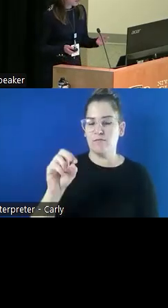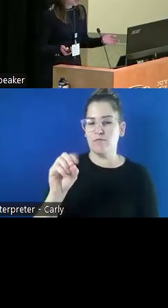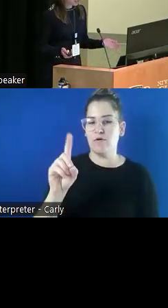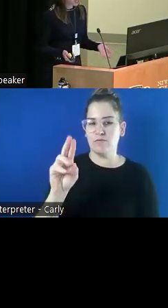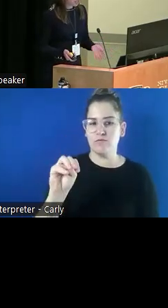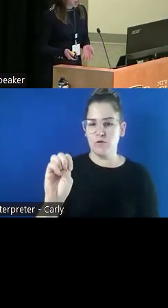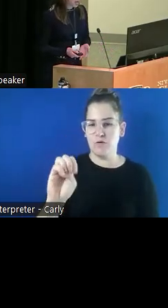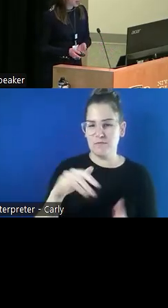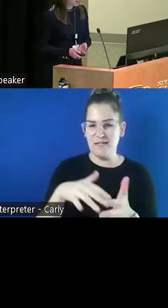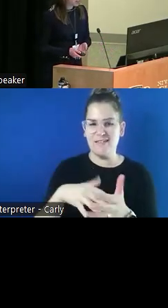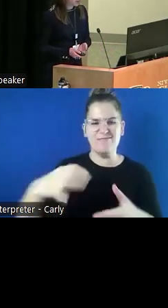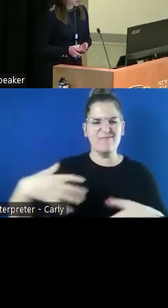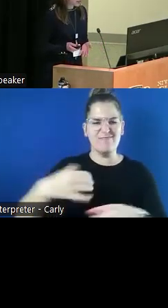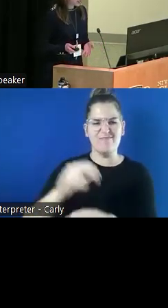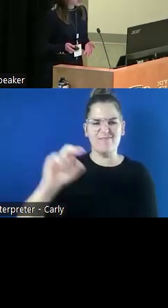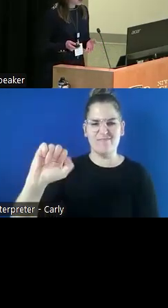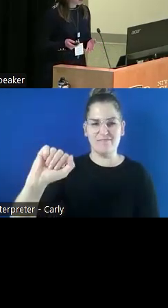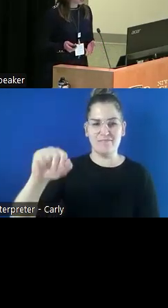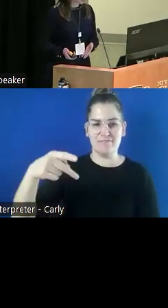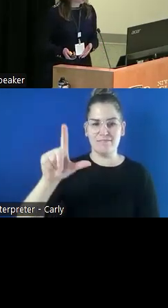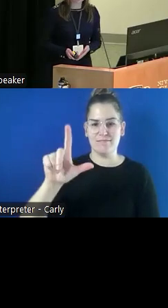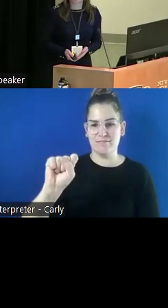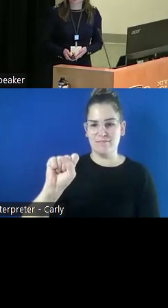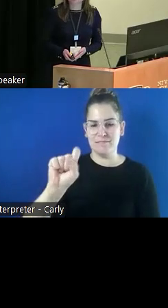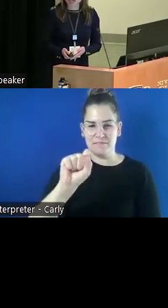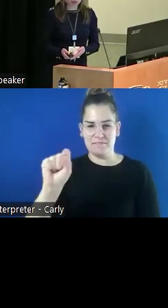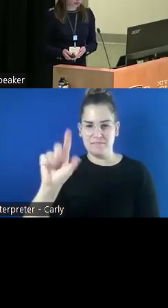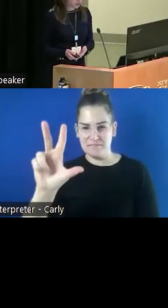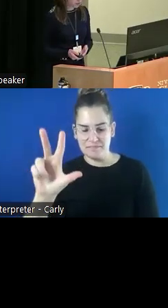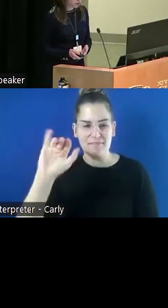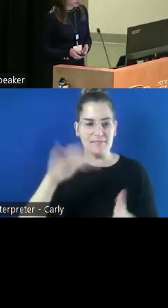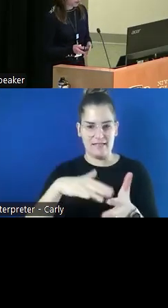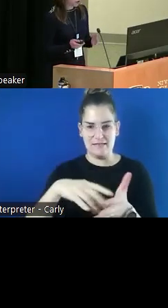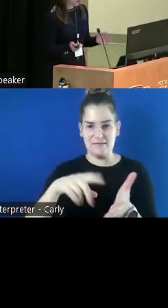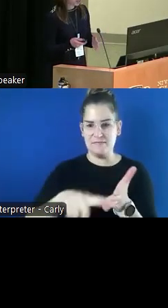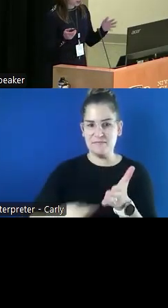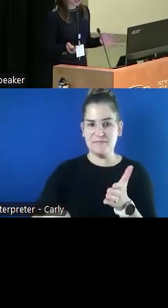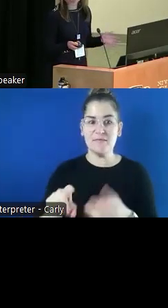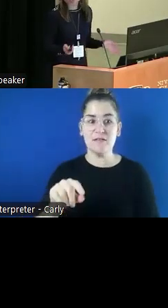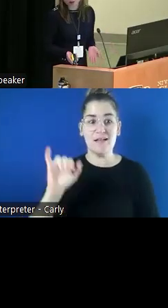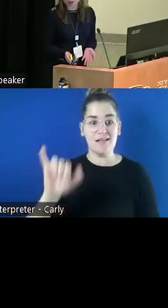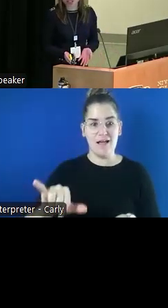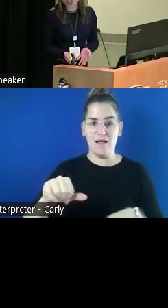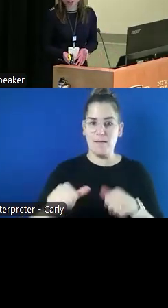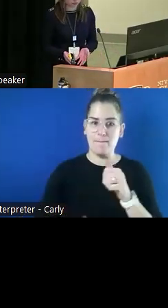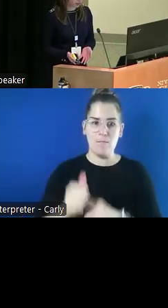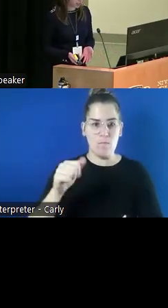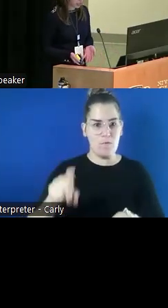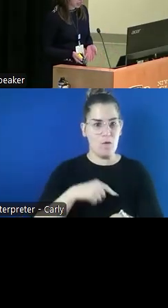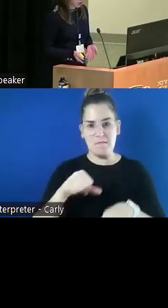NAPLES study had the longest monitoring period of negative symptoms recorded in the CHR